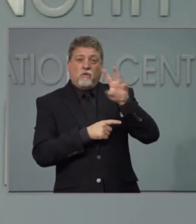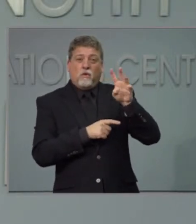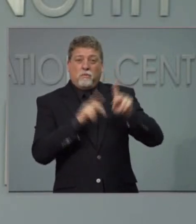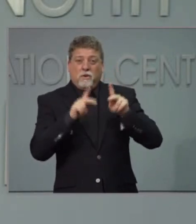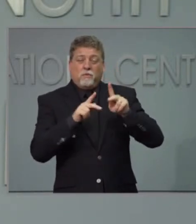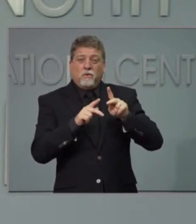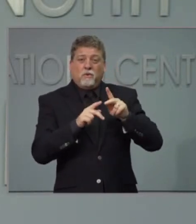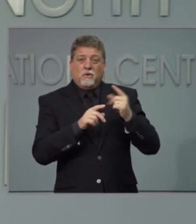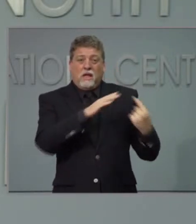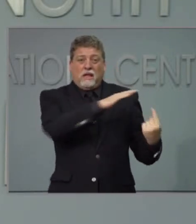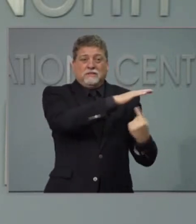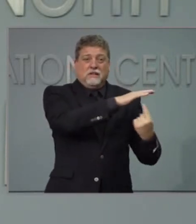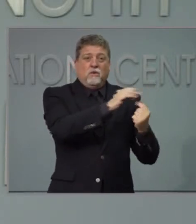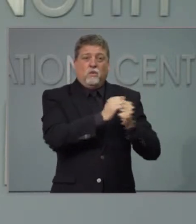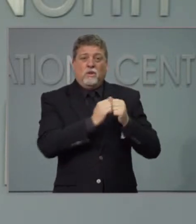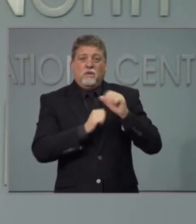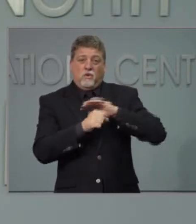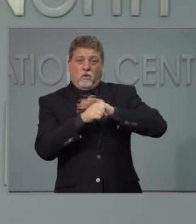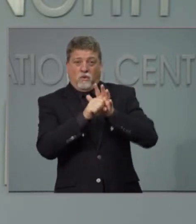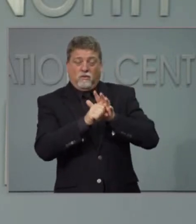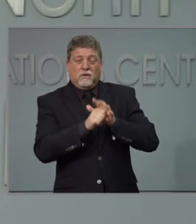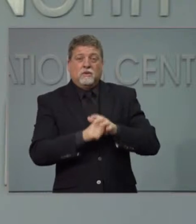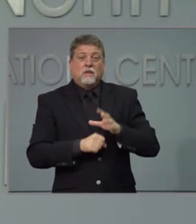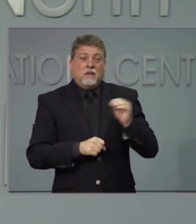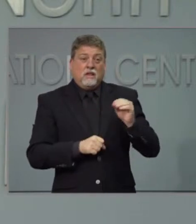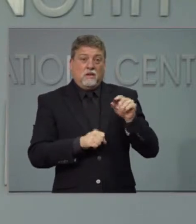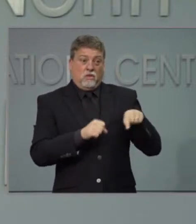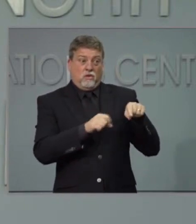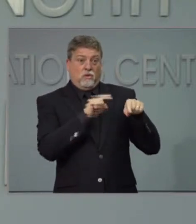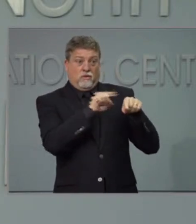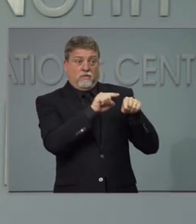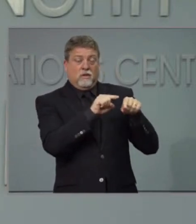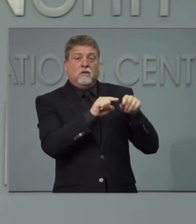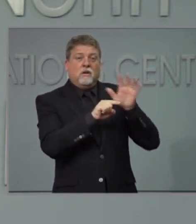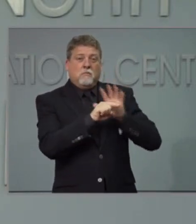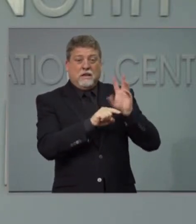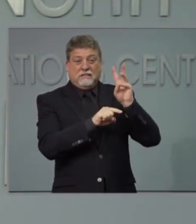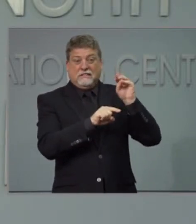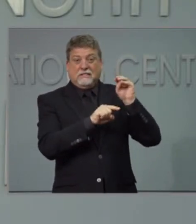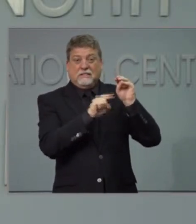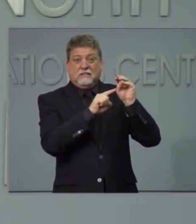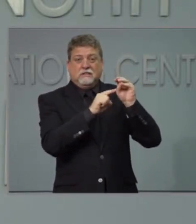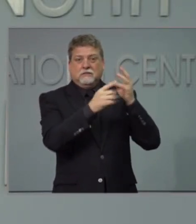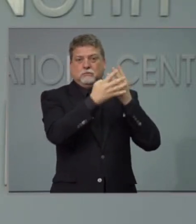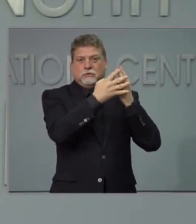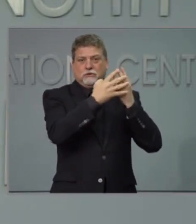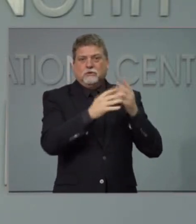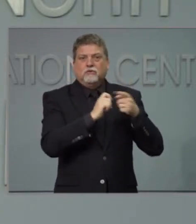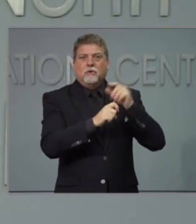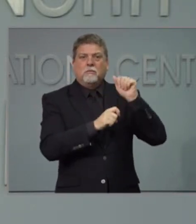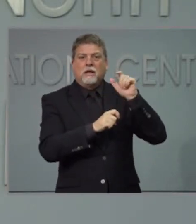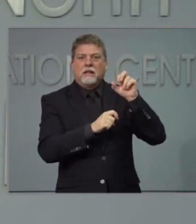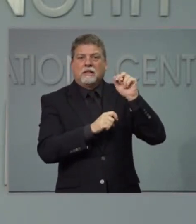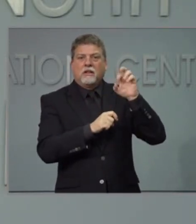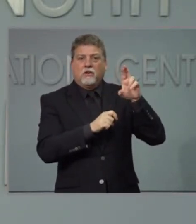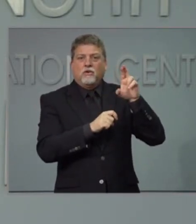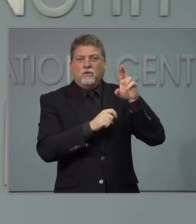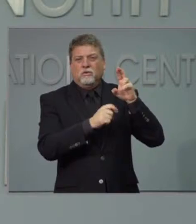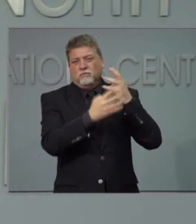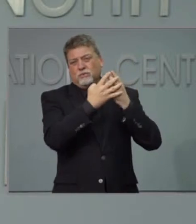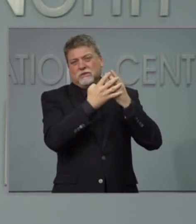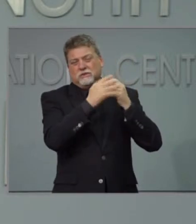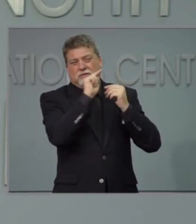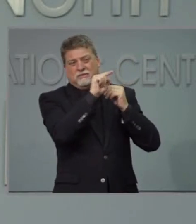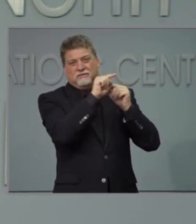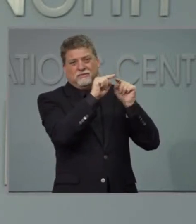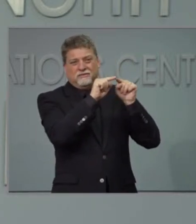with COVID-19, and approximately 60, that included approximately 60 inmates at the Alexander Correctional Institution,